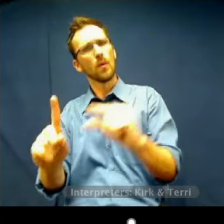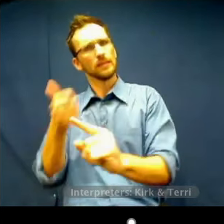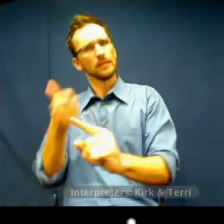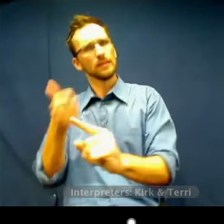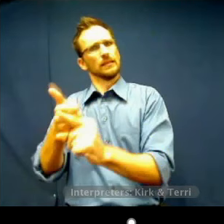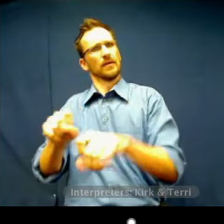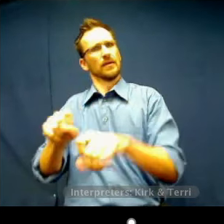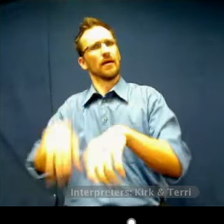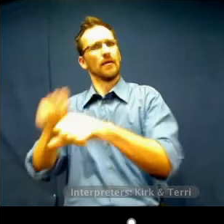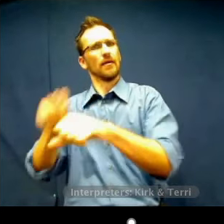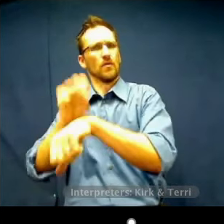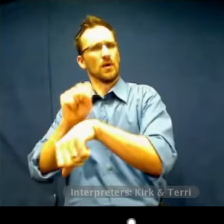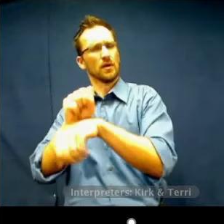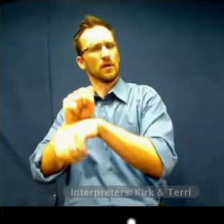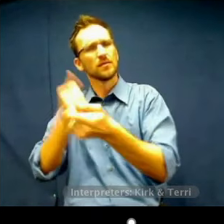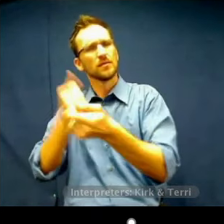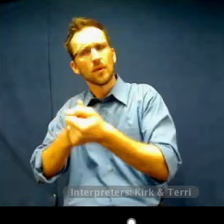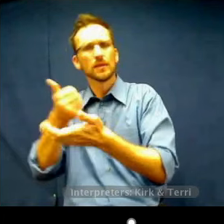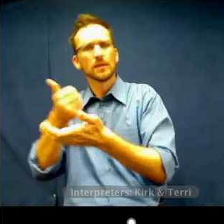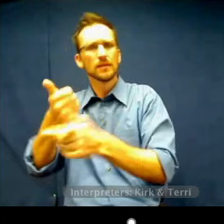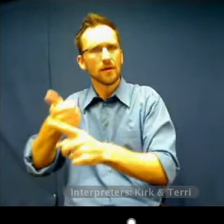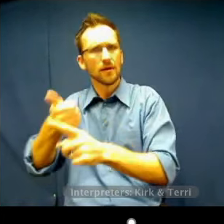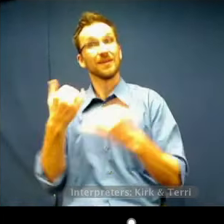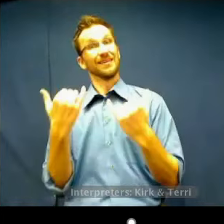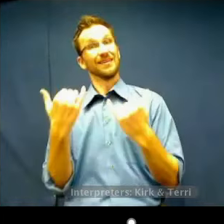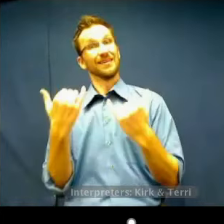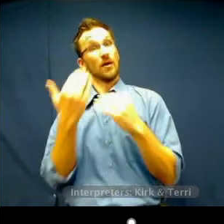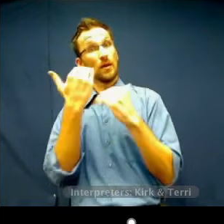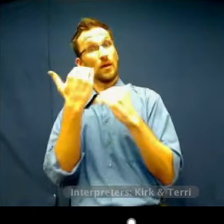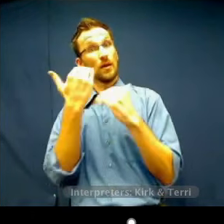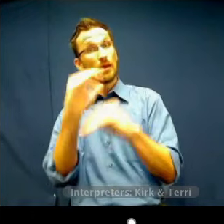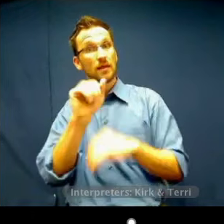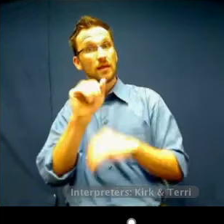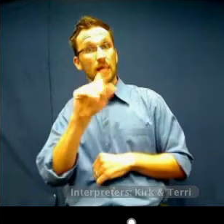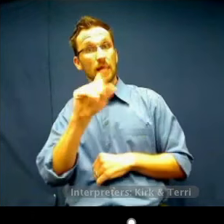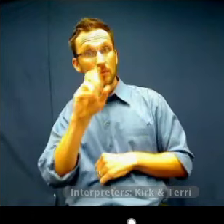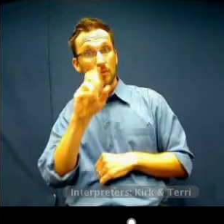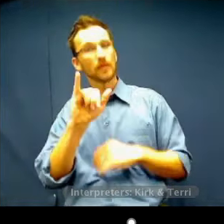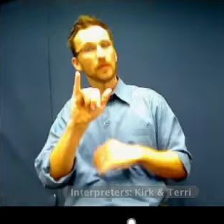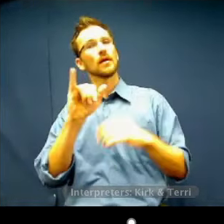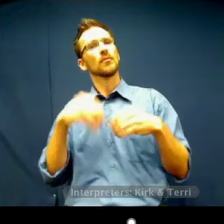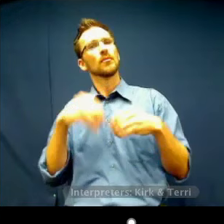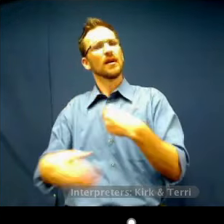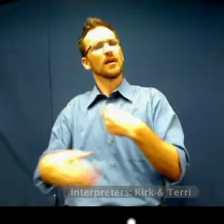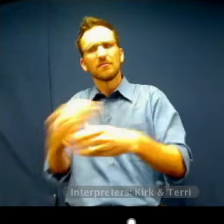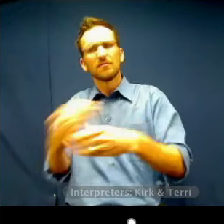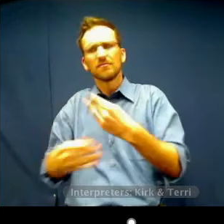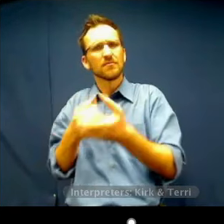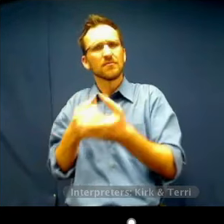to provide funds so that the person who's receiving it can get the training and education and